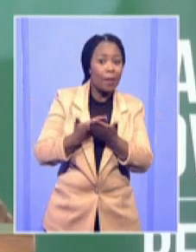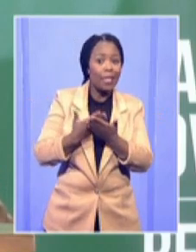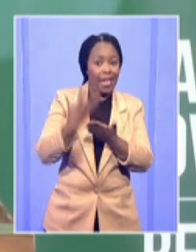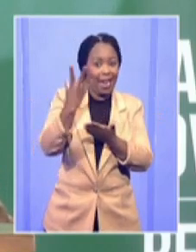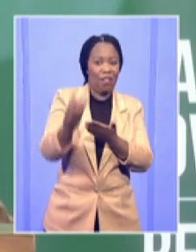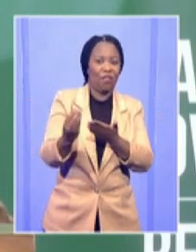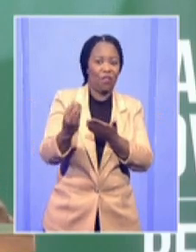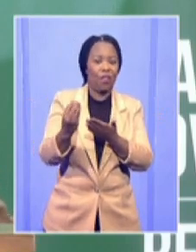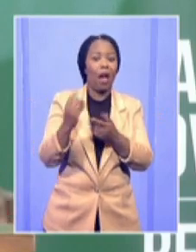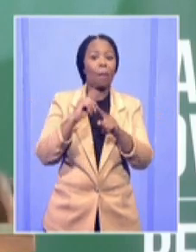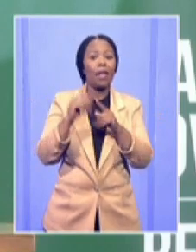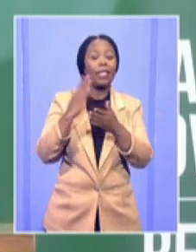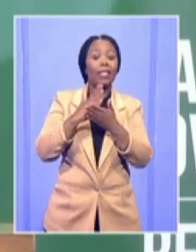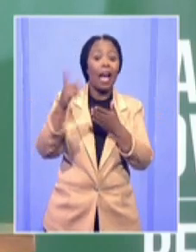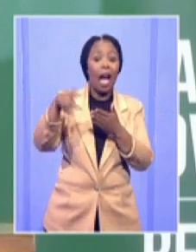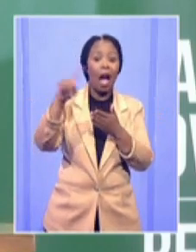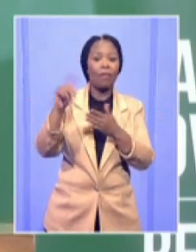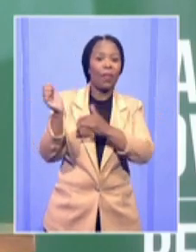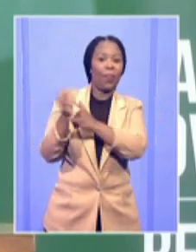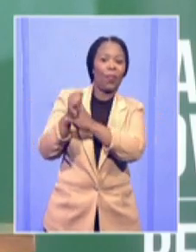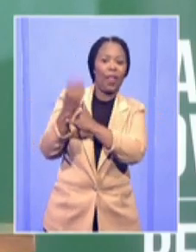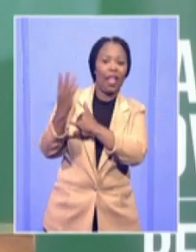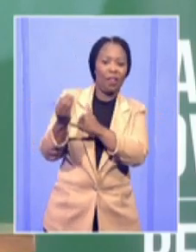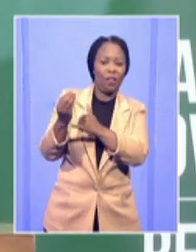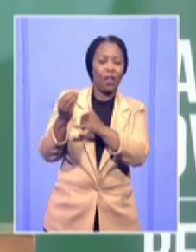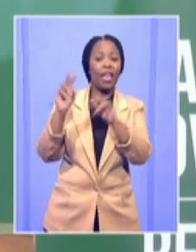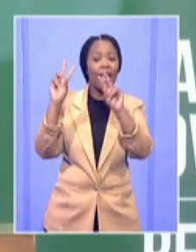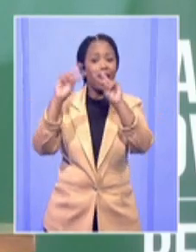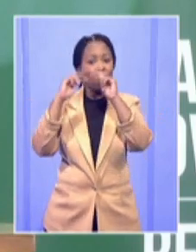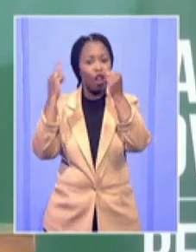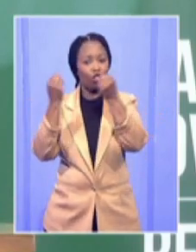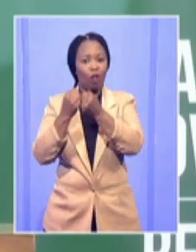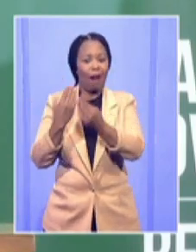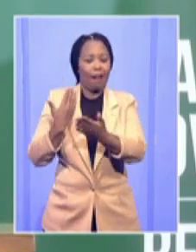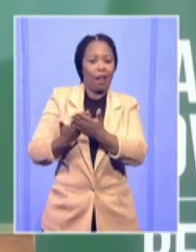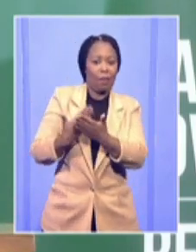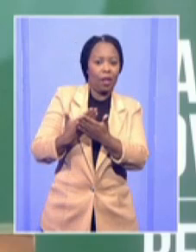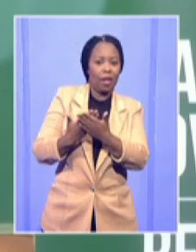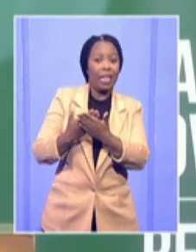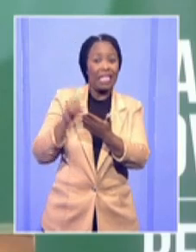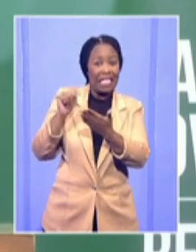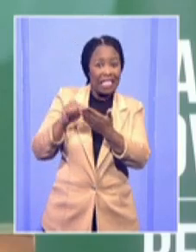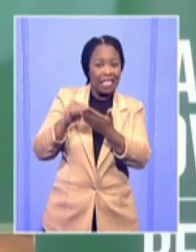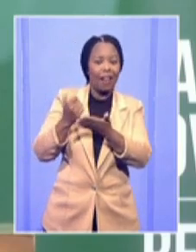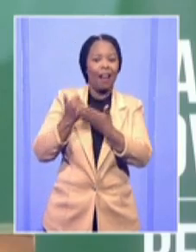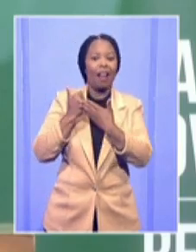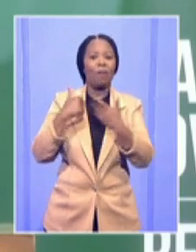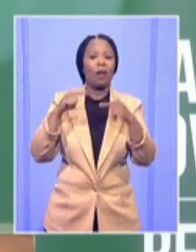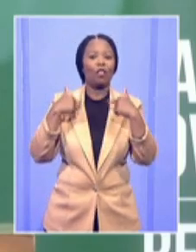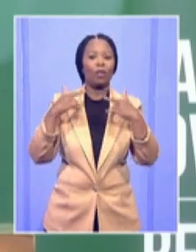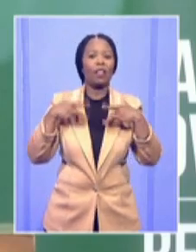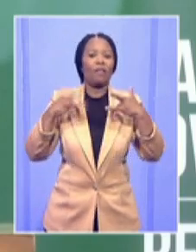the national capabilities which help them to survive such a monster.